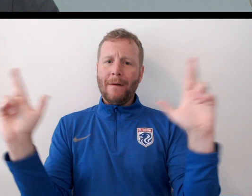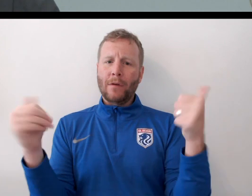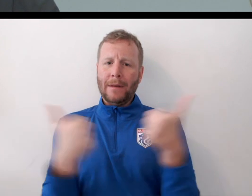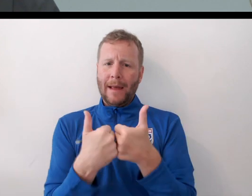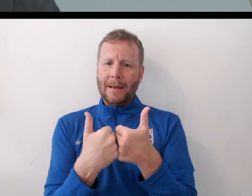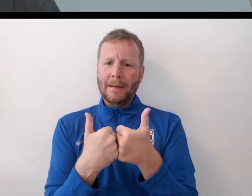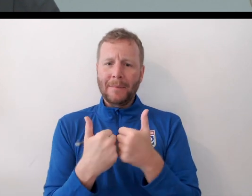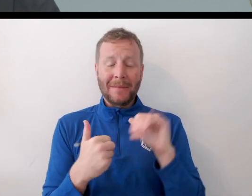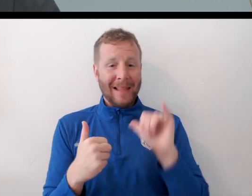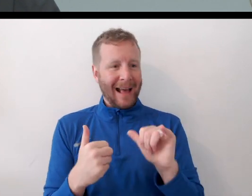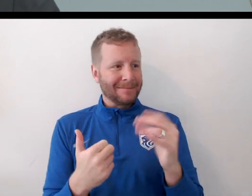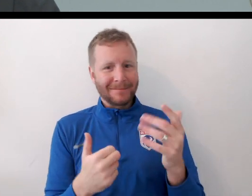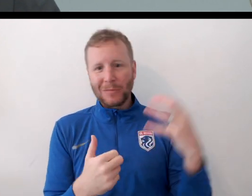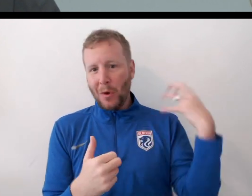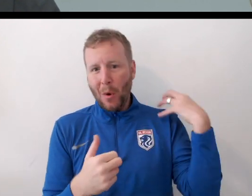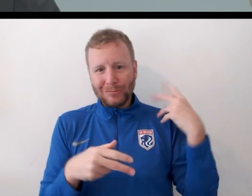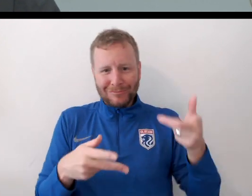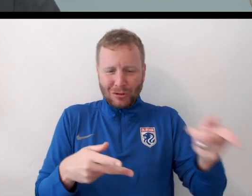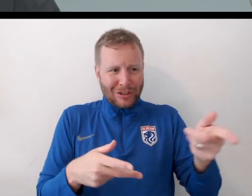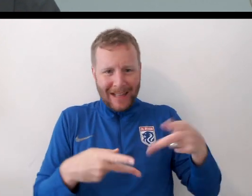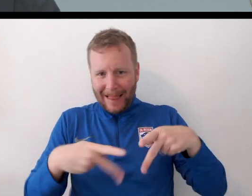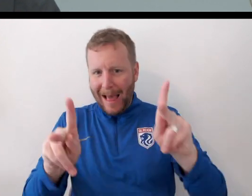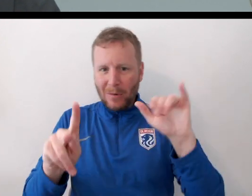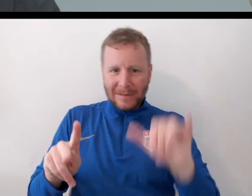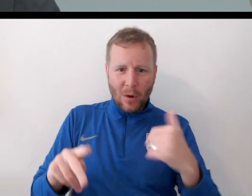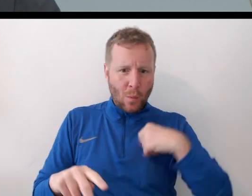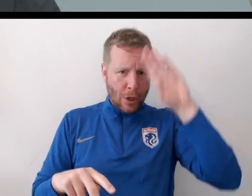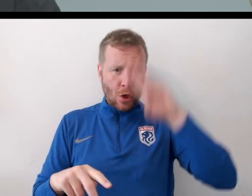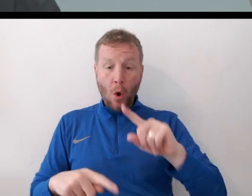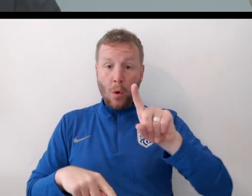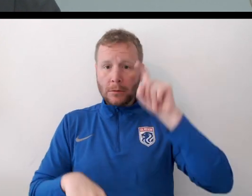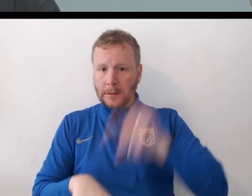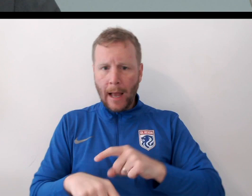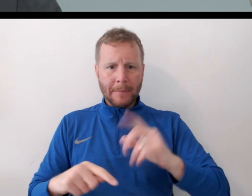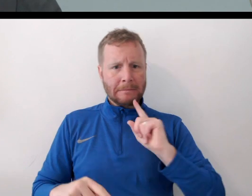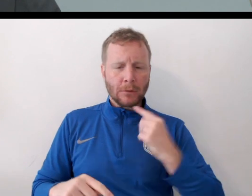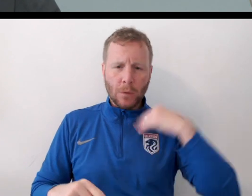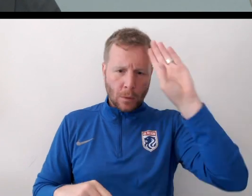I do think that comes obviously with the club, and Laura allows that. And we know when to switch it on, when we